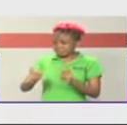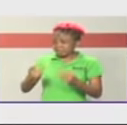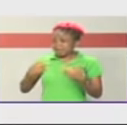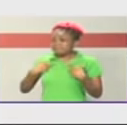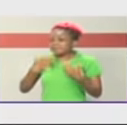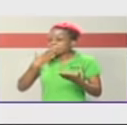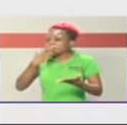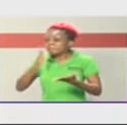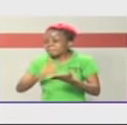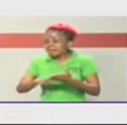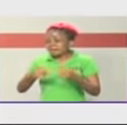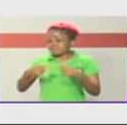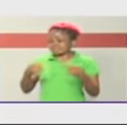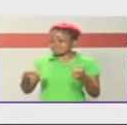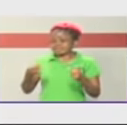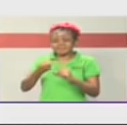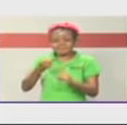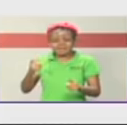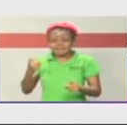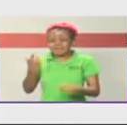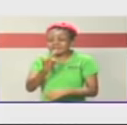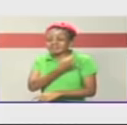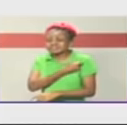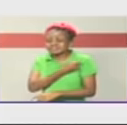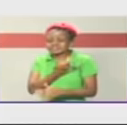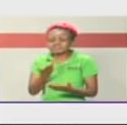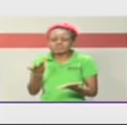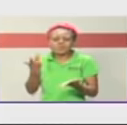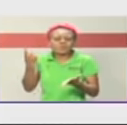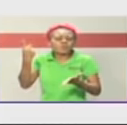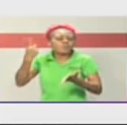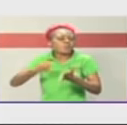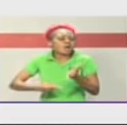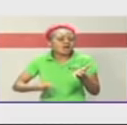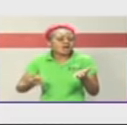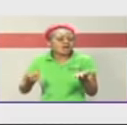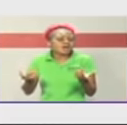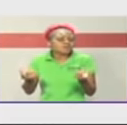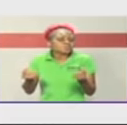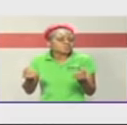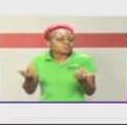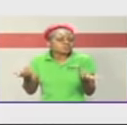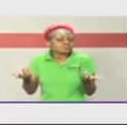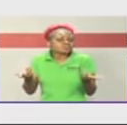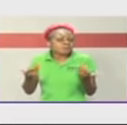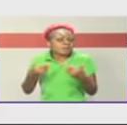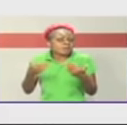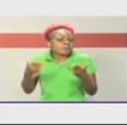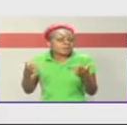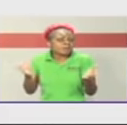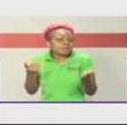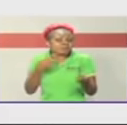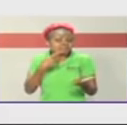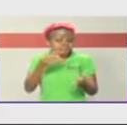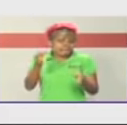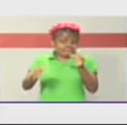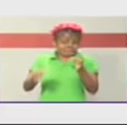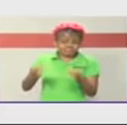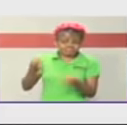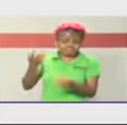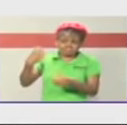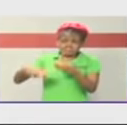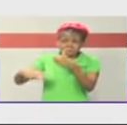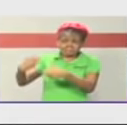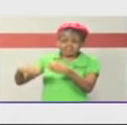reported, what actually is a mechanism for members of the public to report any problems